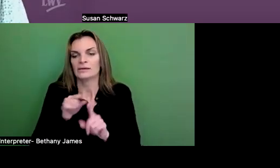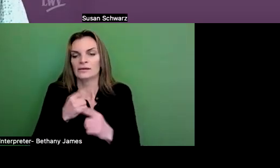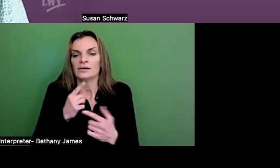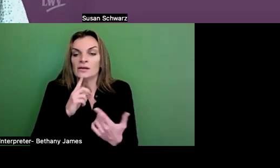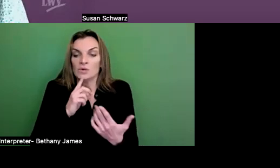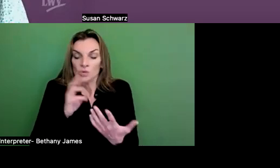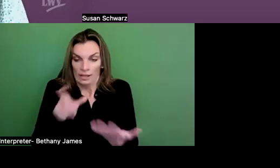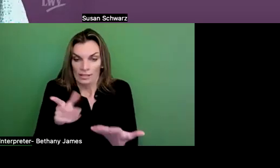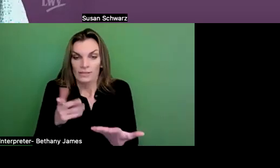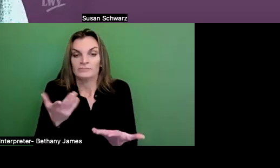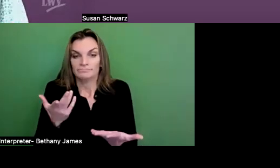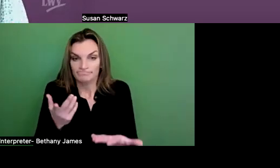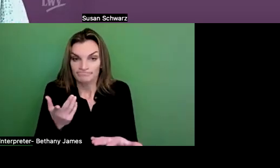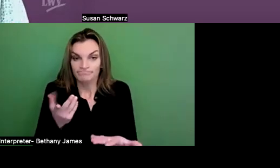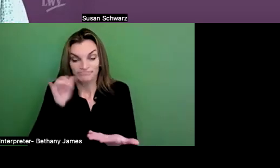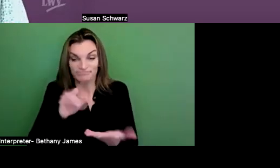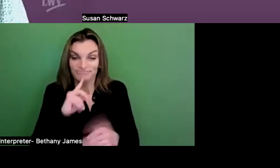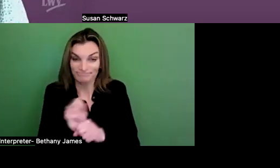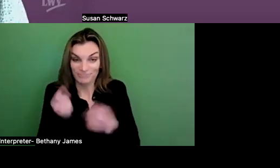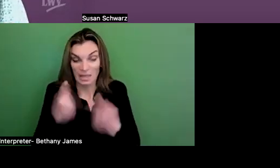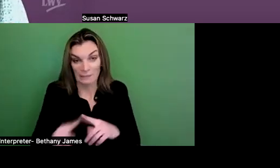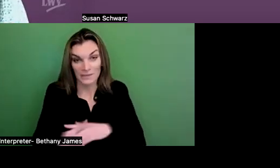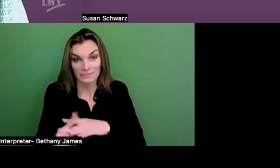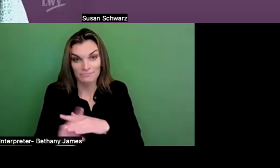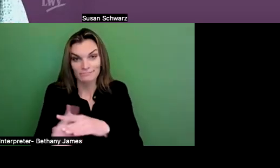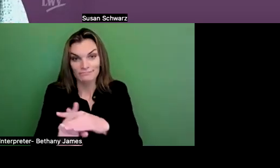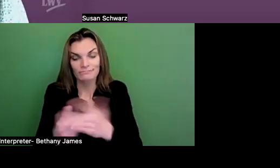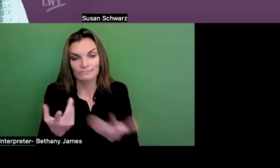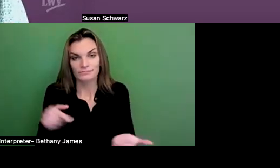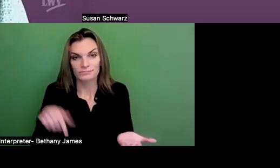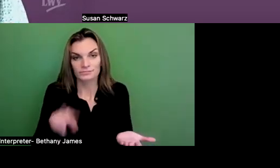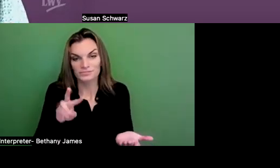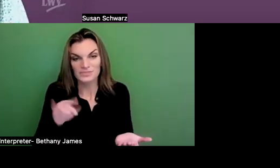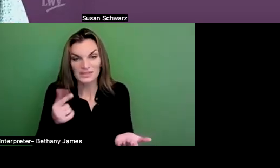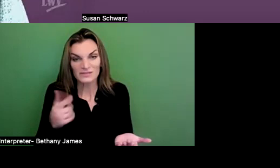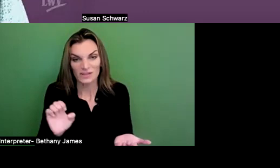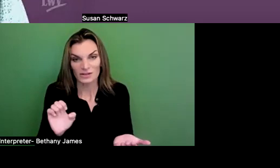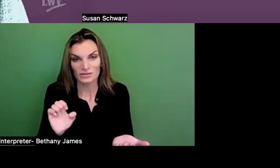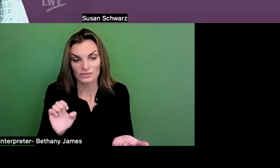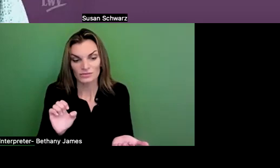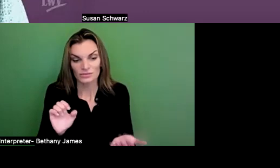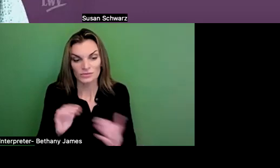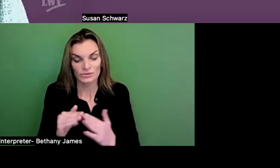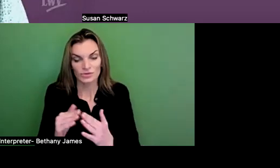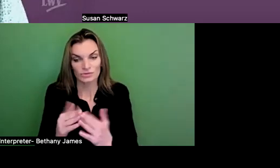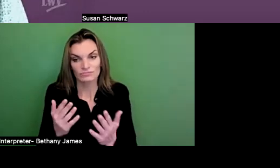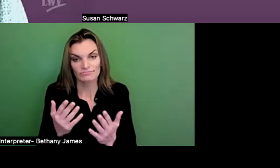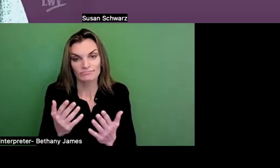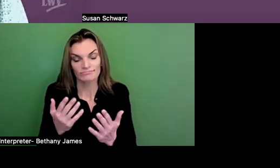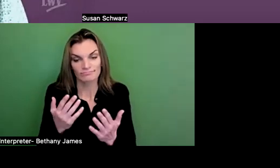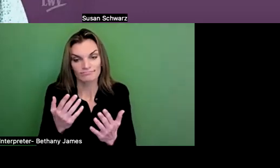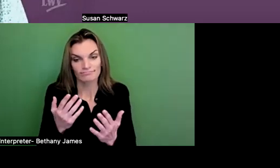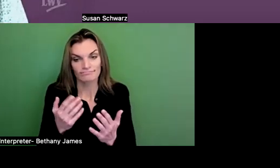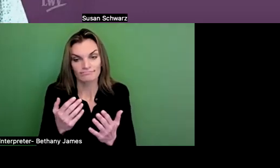us in real life situations. And the village has been faced with